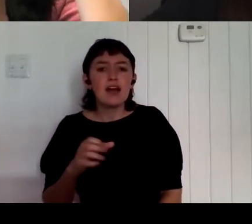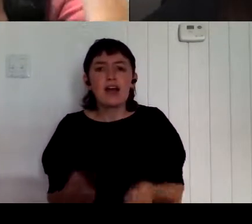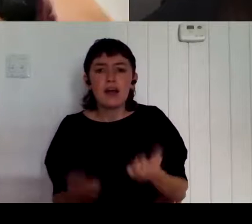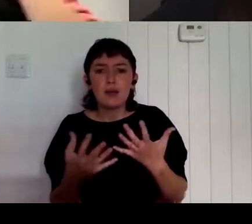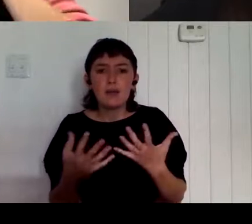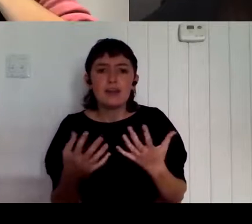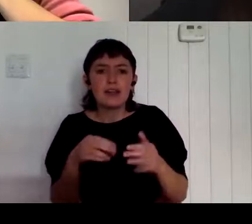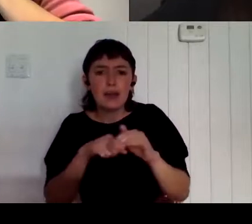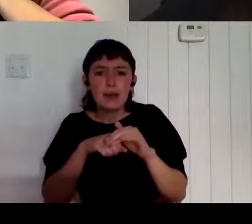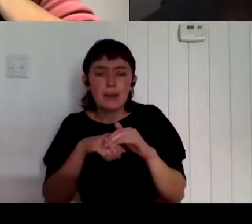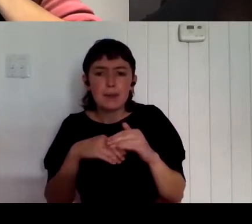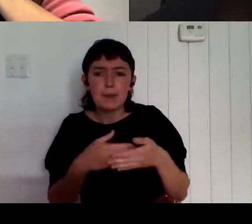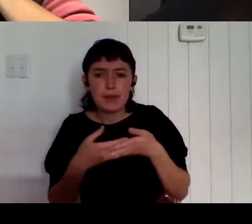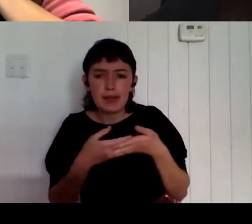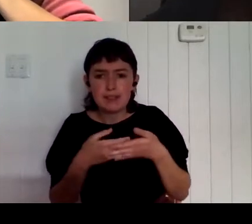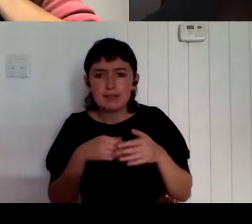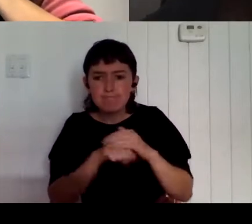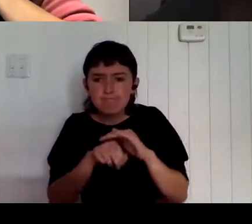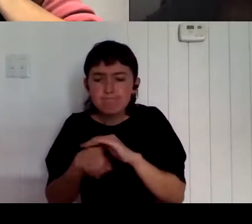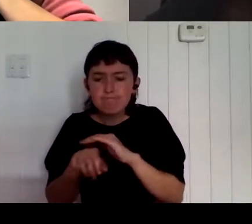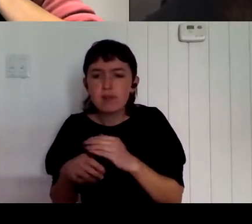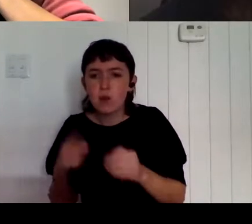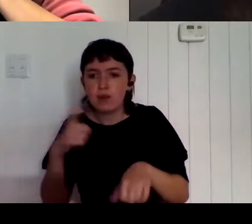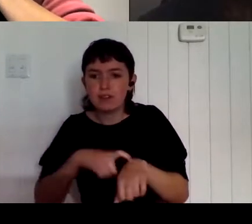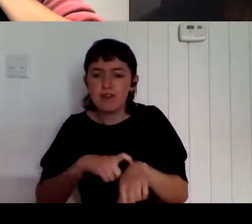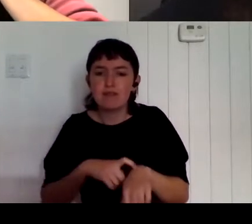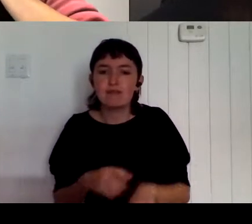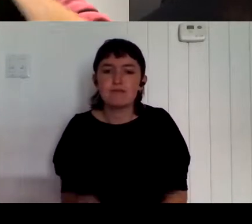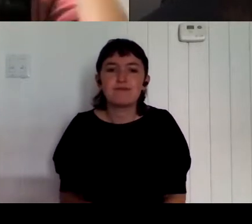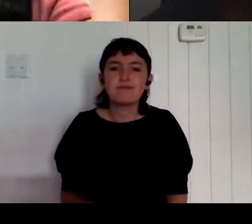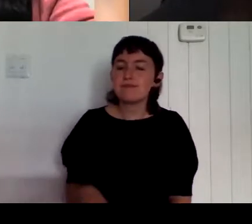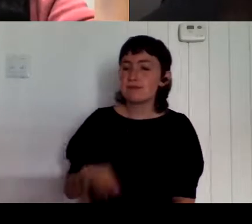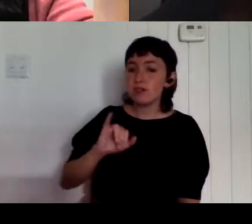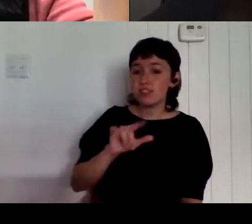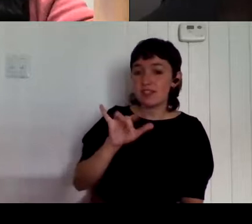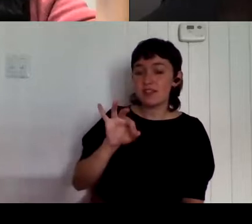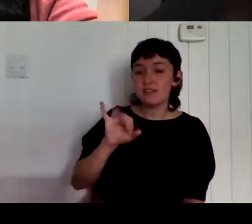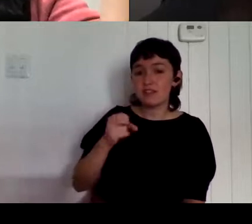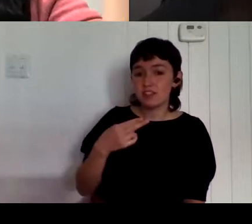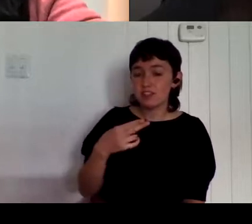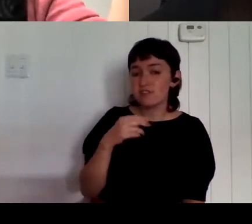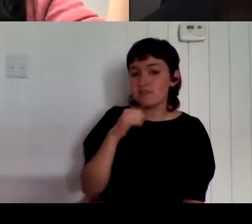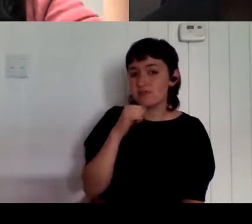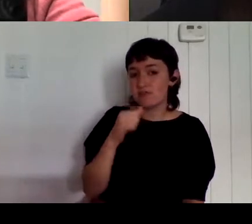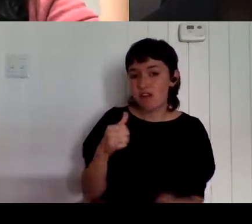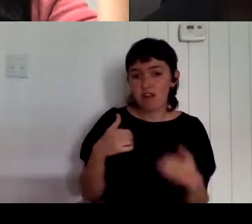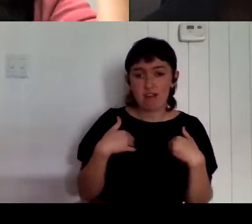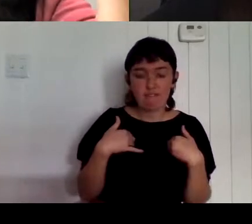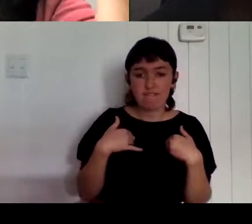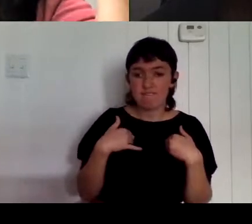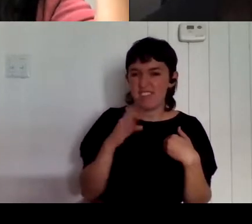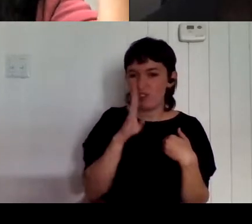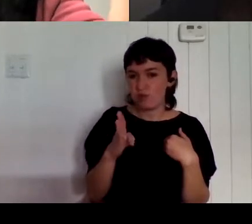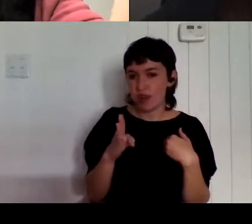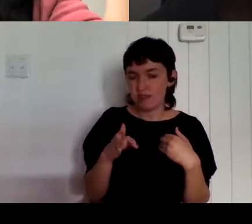Oh, so, so the jellyfish aren't having offspring directly. So they are releasing egg and sperm. So in